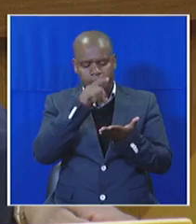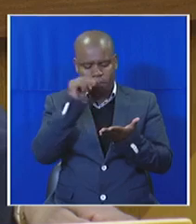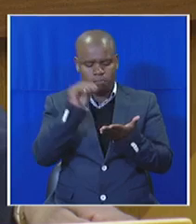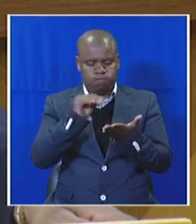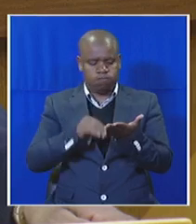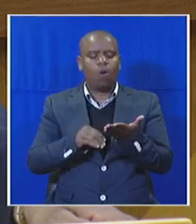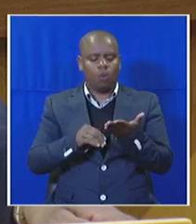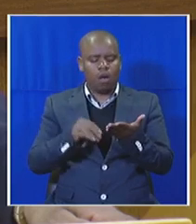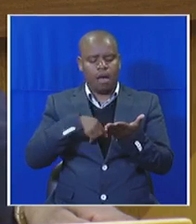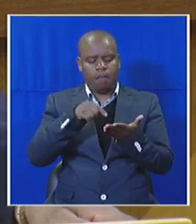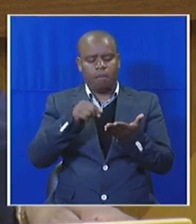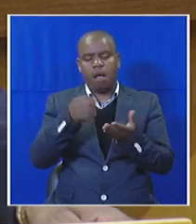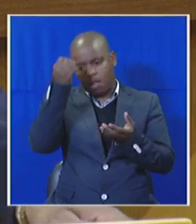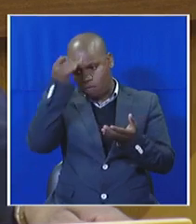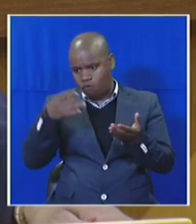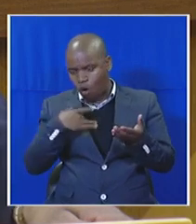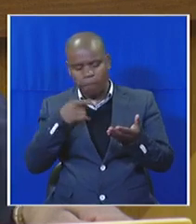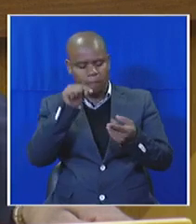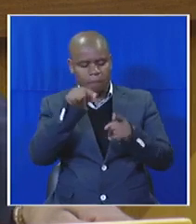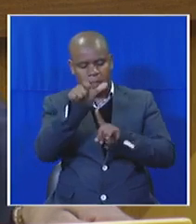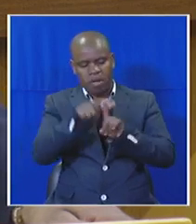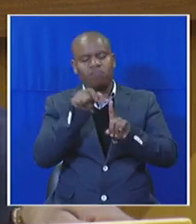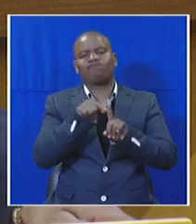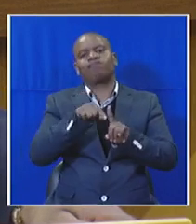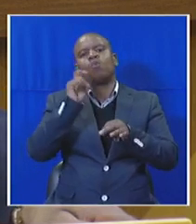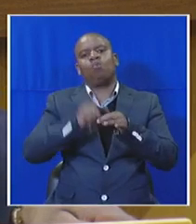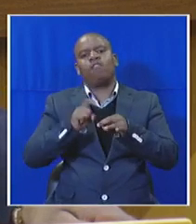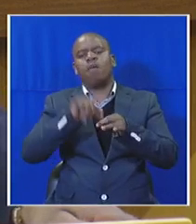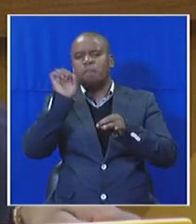phambili. Ngangeke ke ngishintshe mina kulokho.